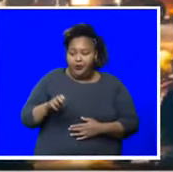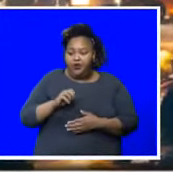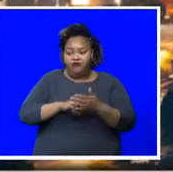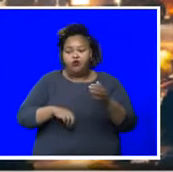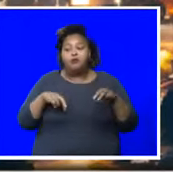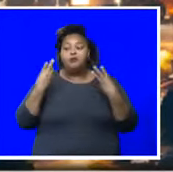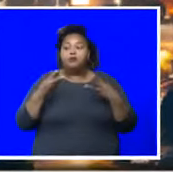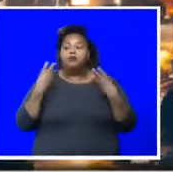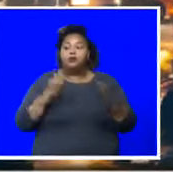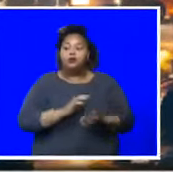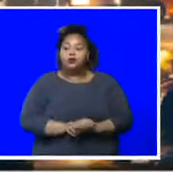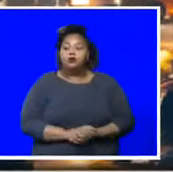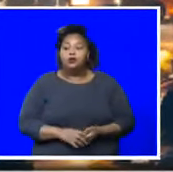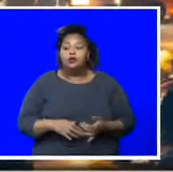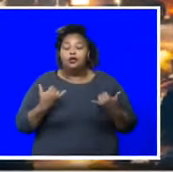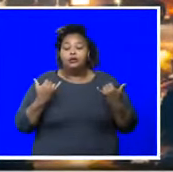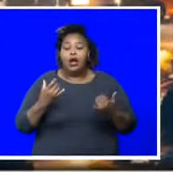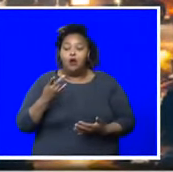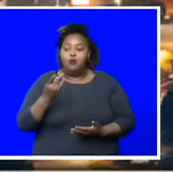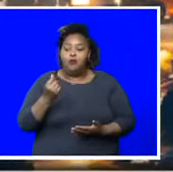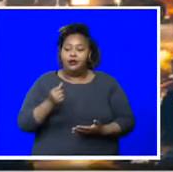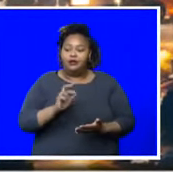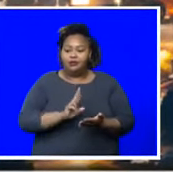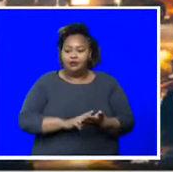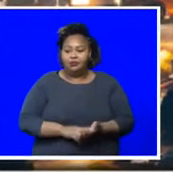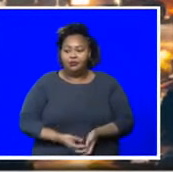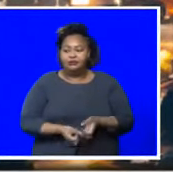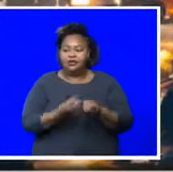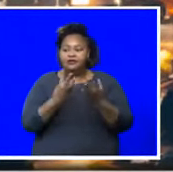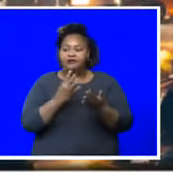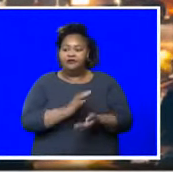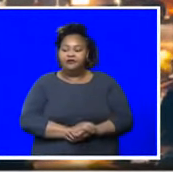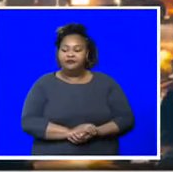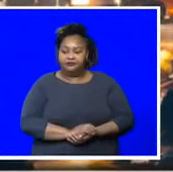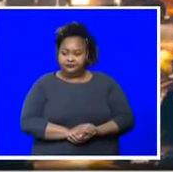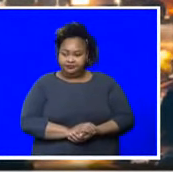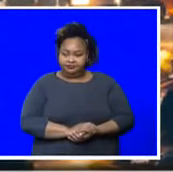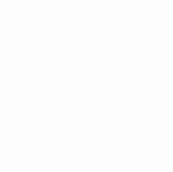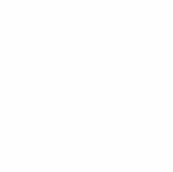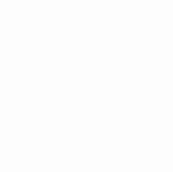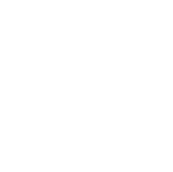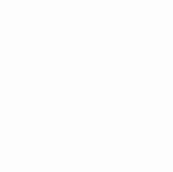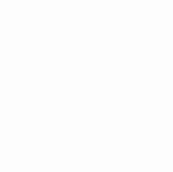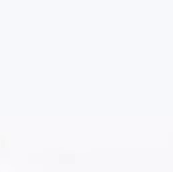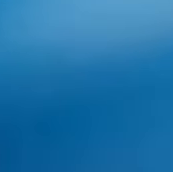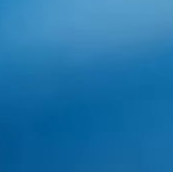Masoda mahle kule sikhathi samanje sidawu shakutela siye khona etimakethe kamhlaba samukele nangombiko wetimali.